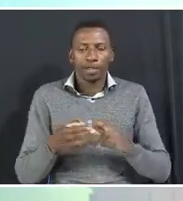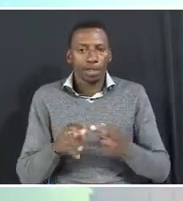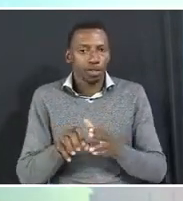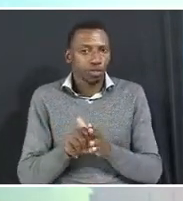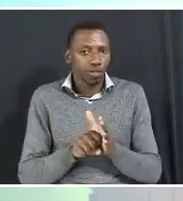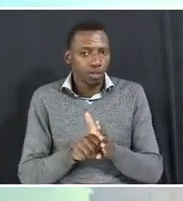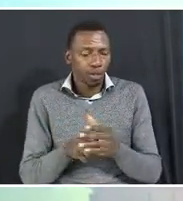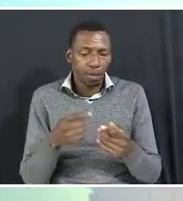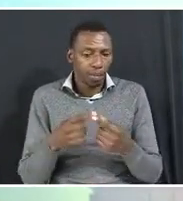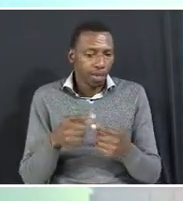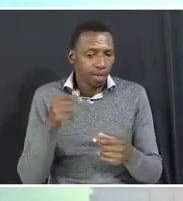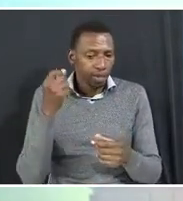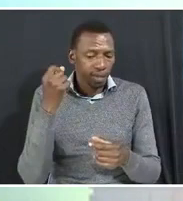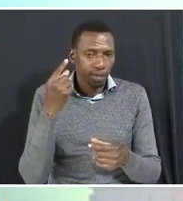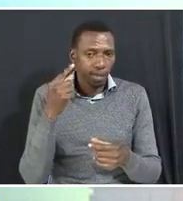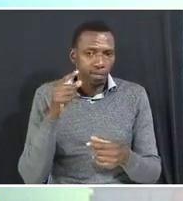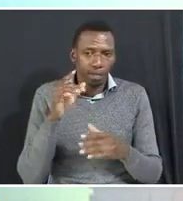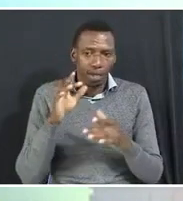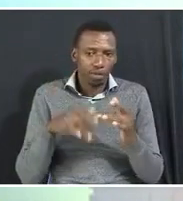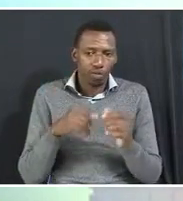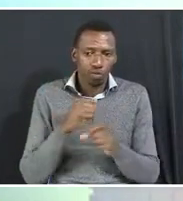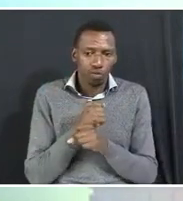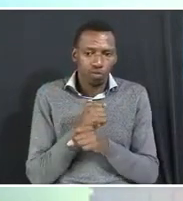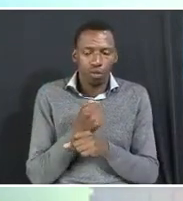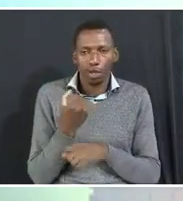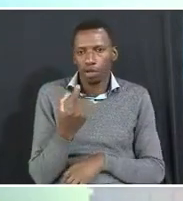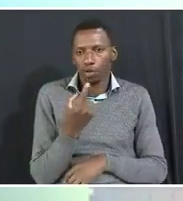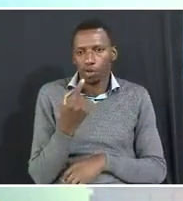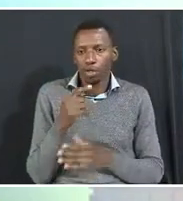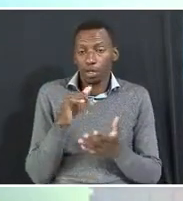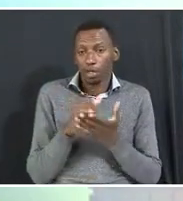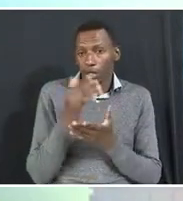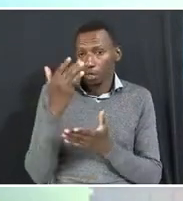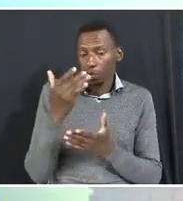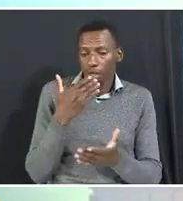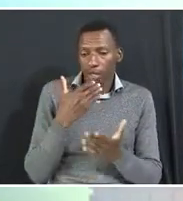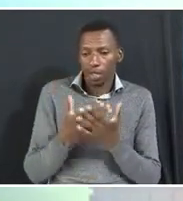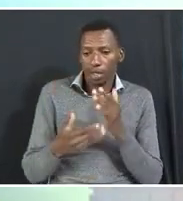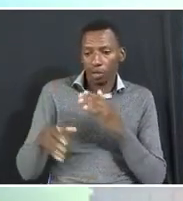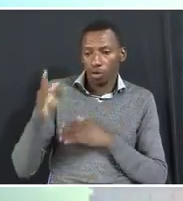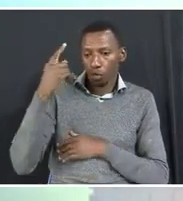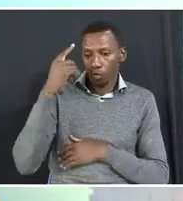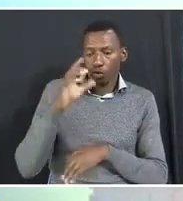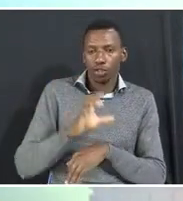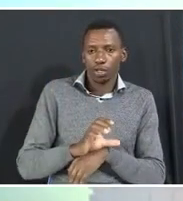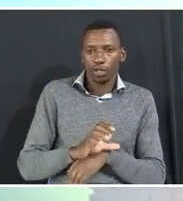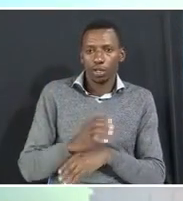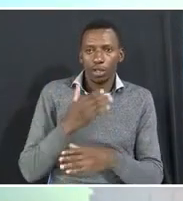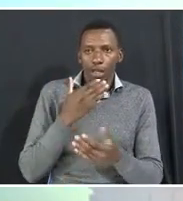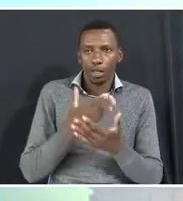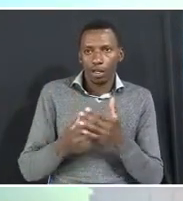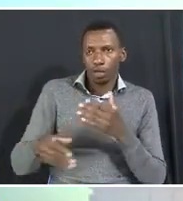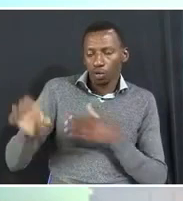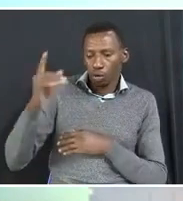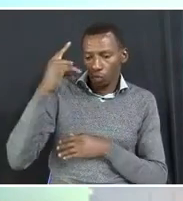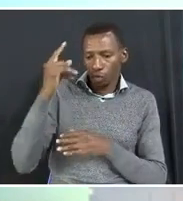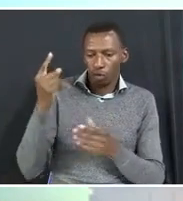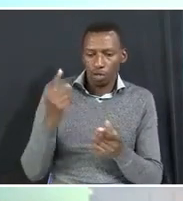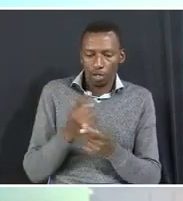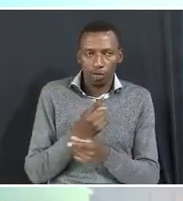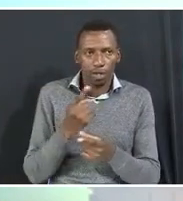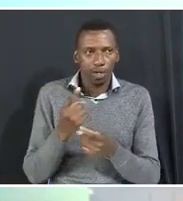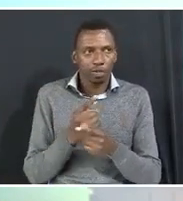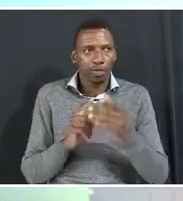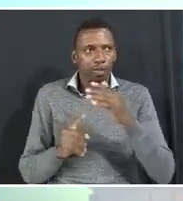it alone. And that's why we thank God for the church. And we thank God for our different ministries in the church.